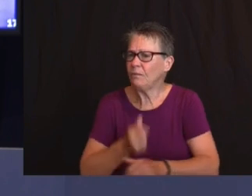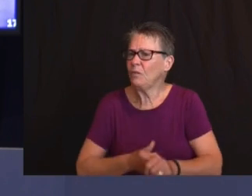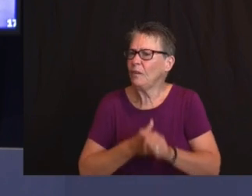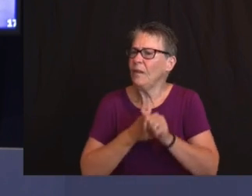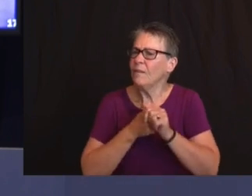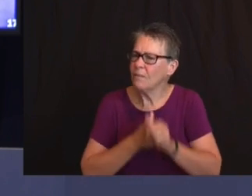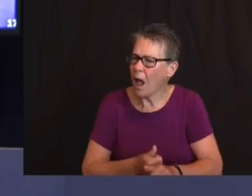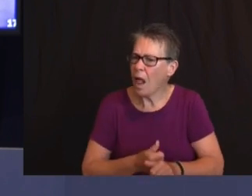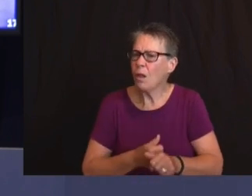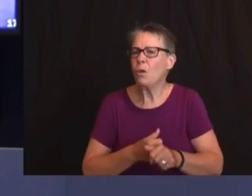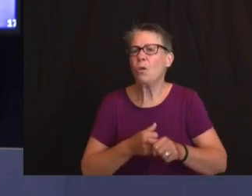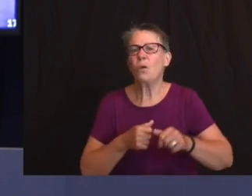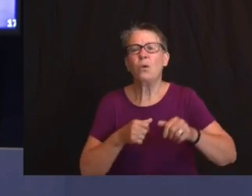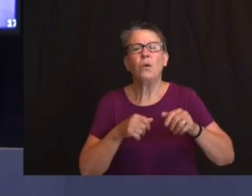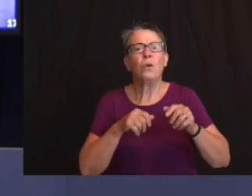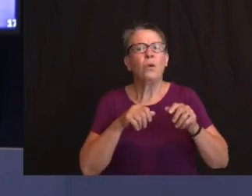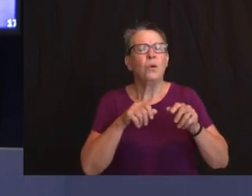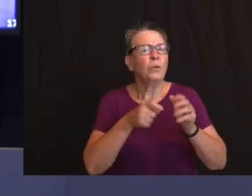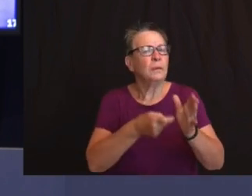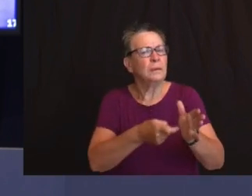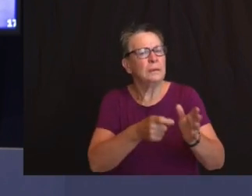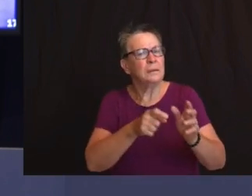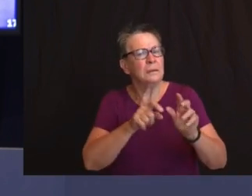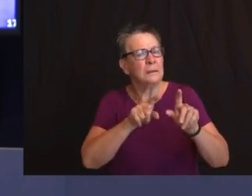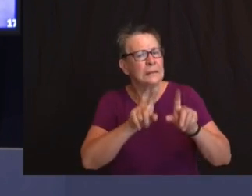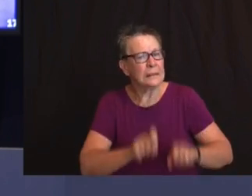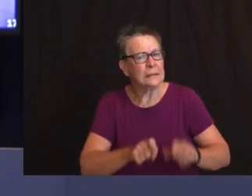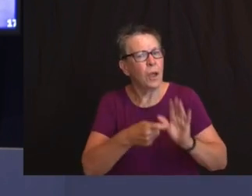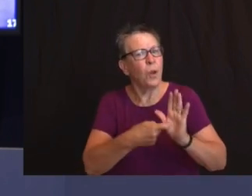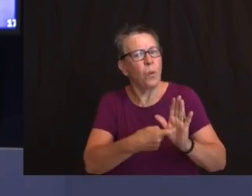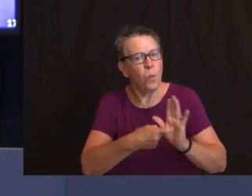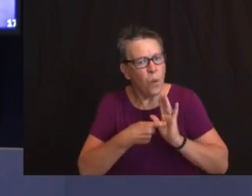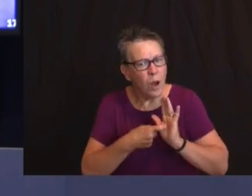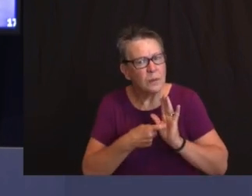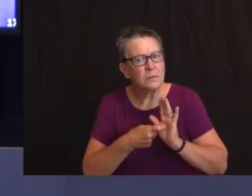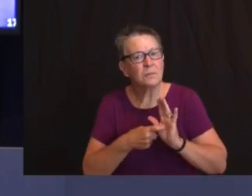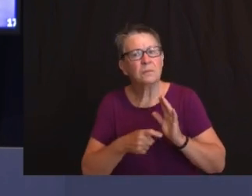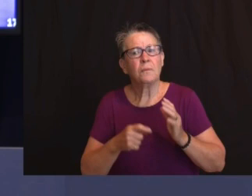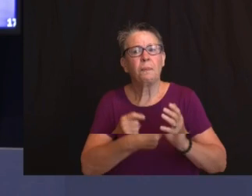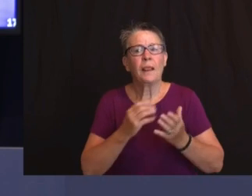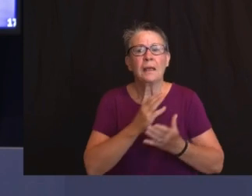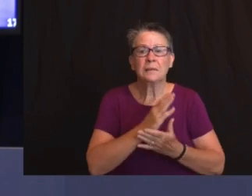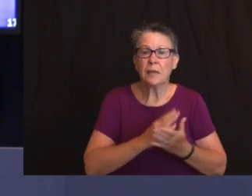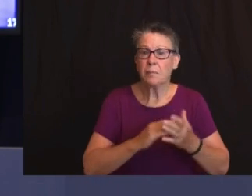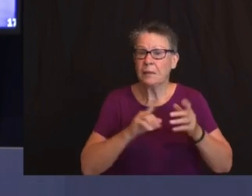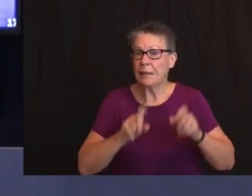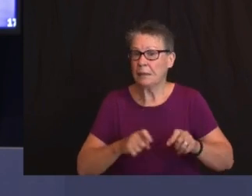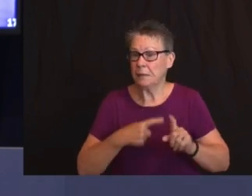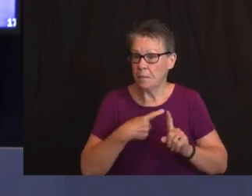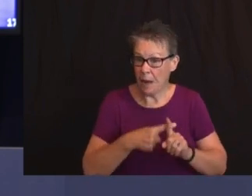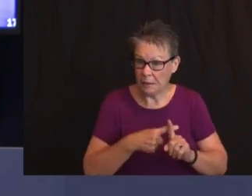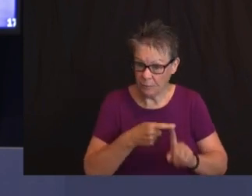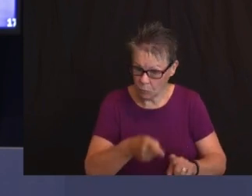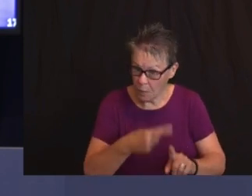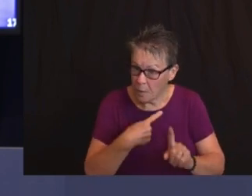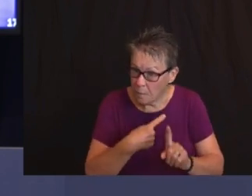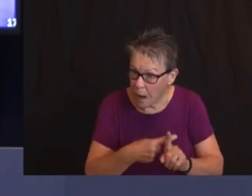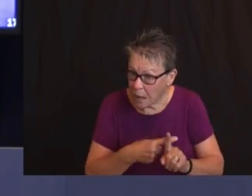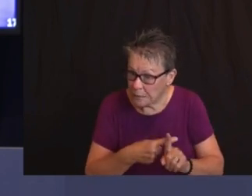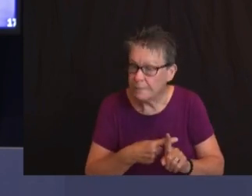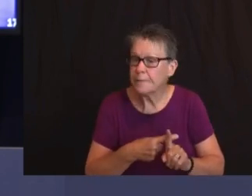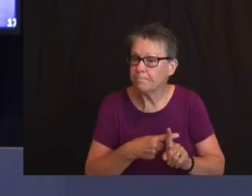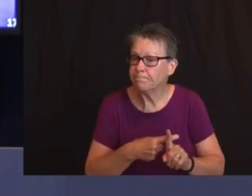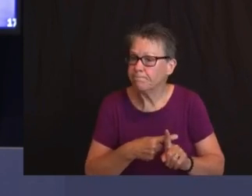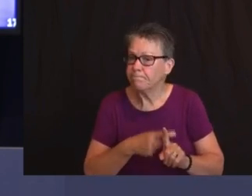in the public health recommendations. Individuals who test positive should be immediately excluded from school, and school-based